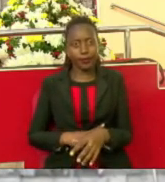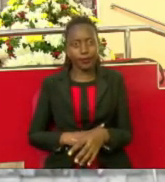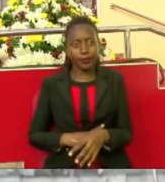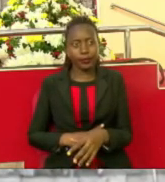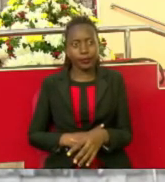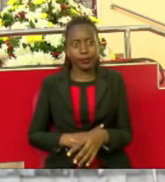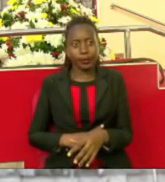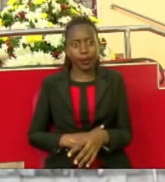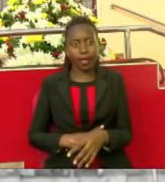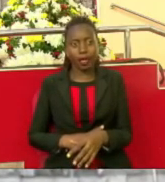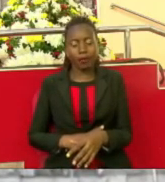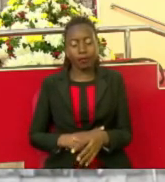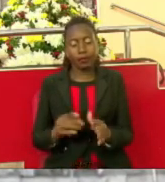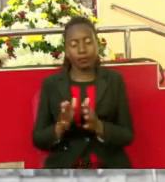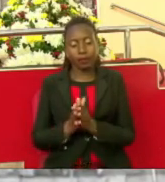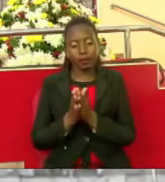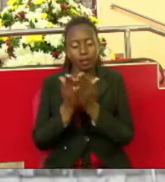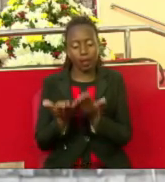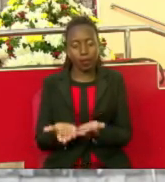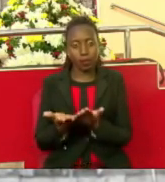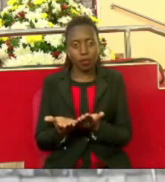One of the books is called The Long Walk to Freedom.